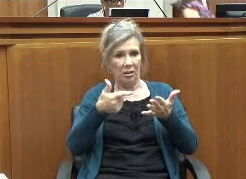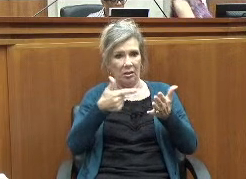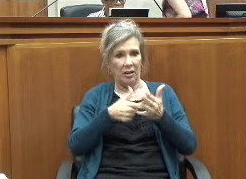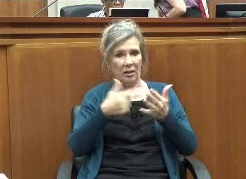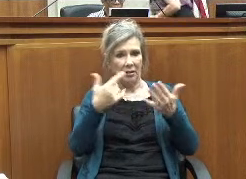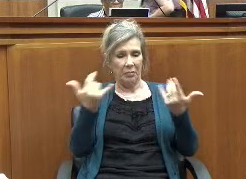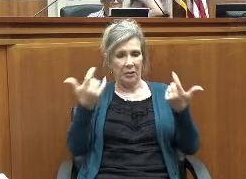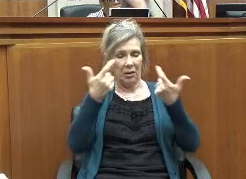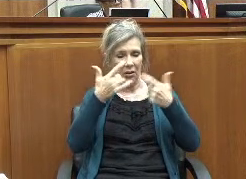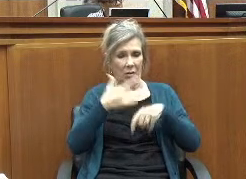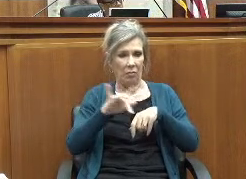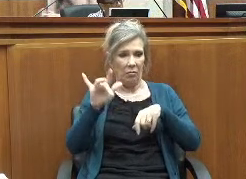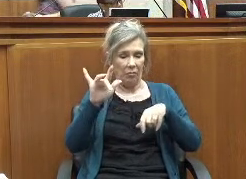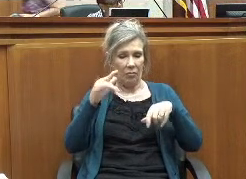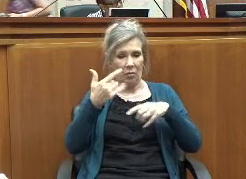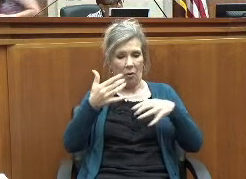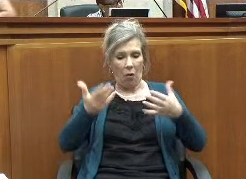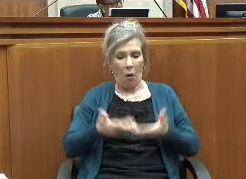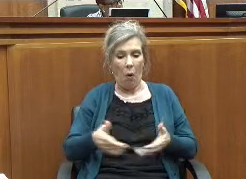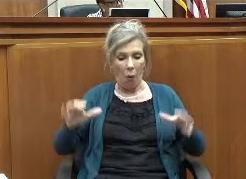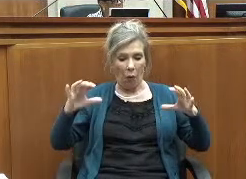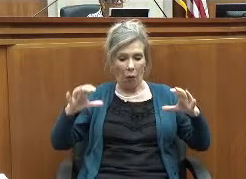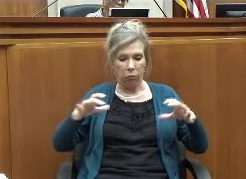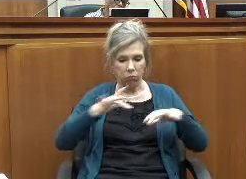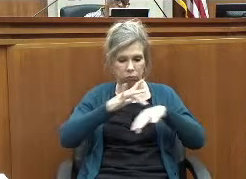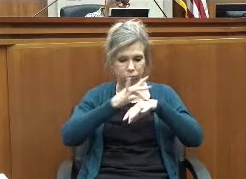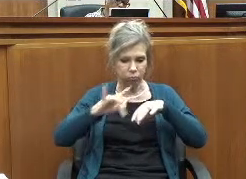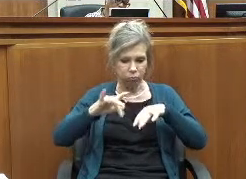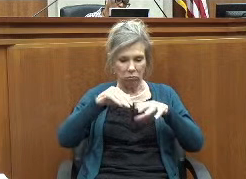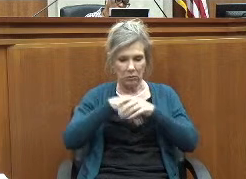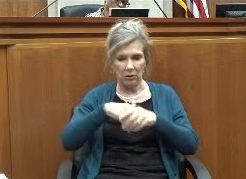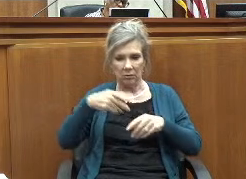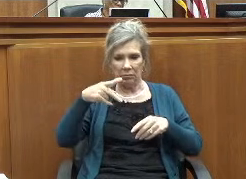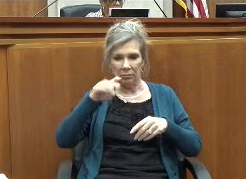gaping hole in pod policy, that we